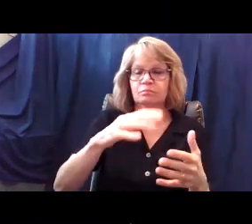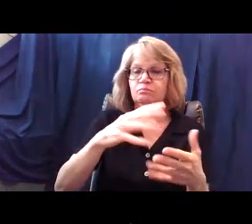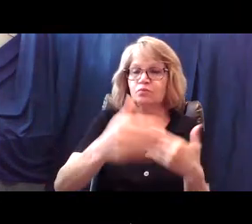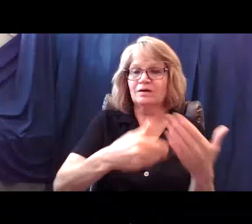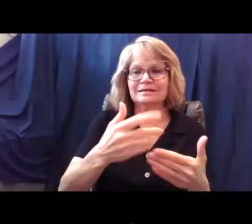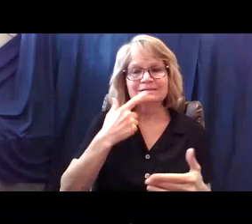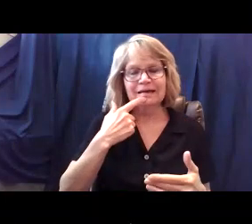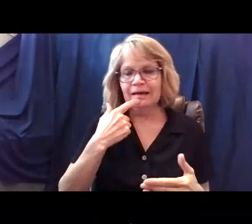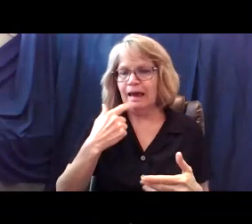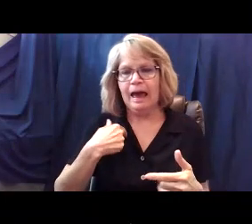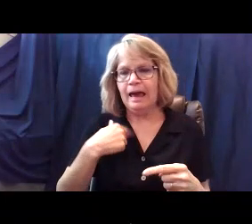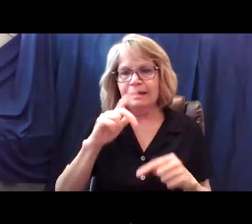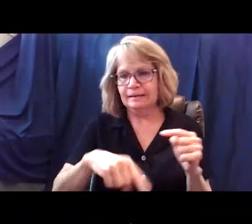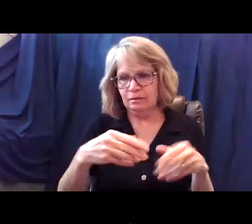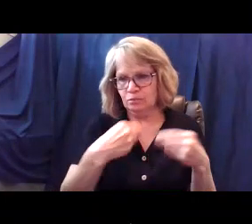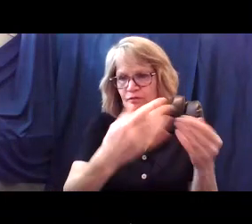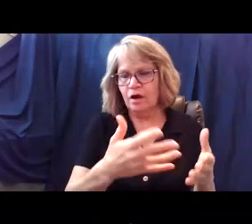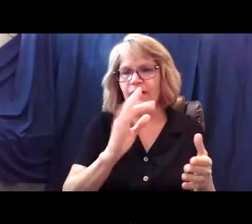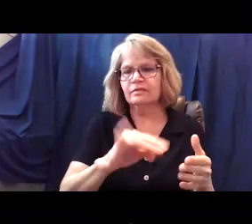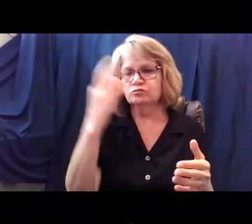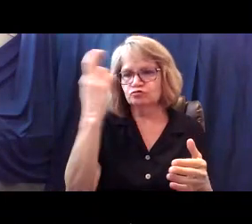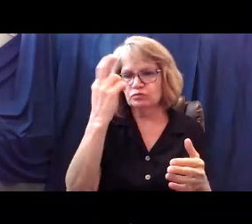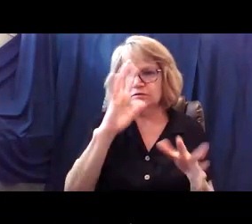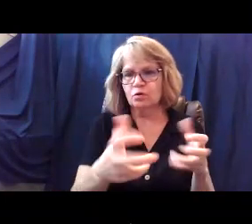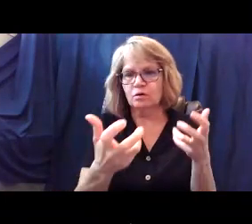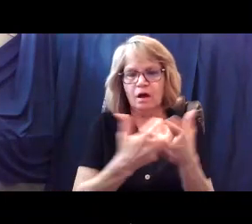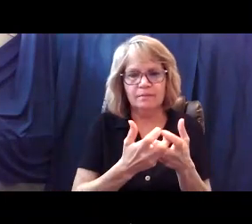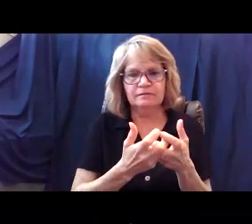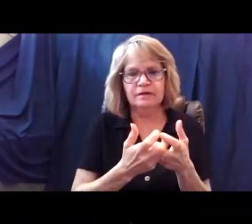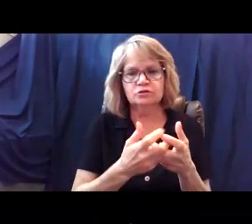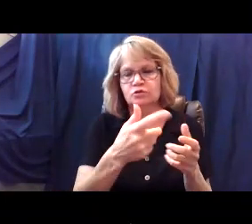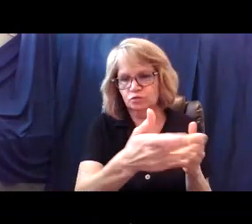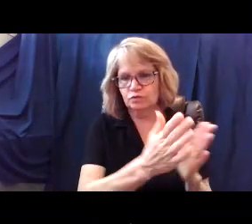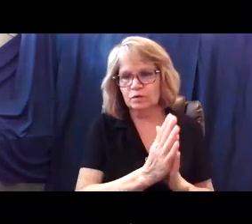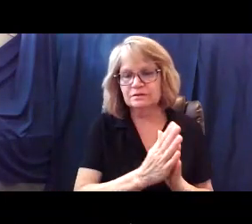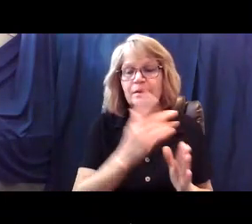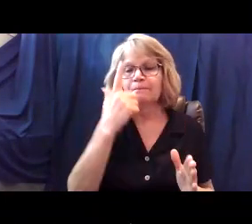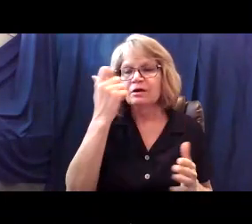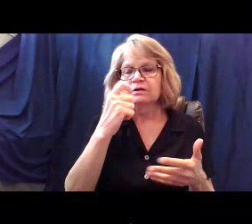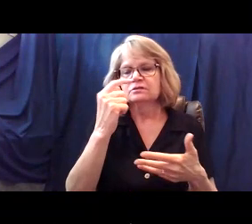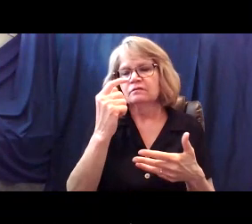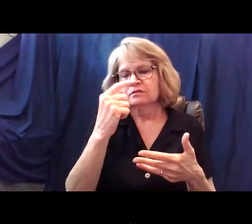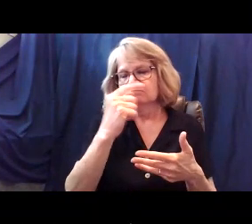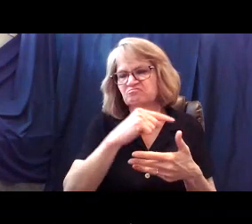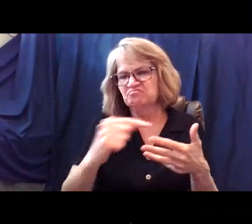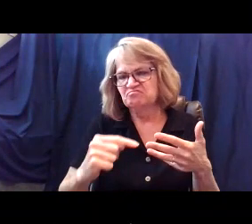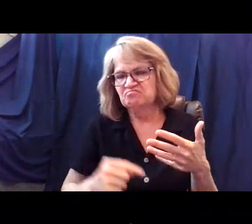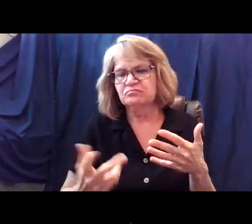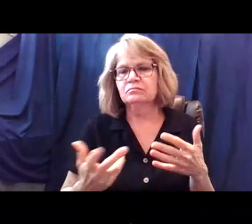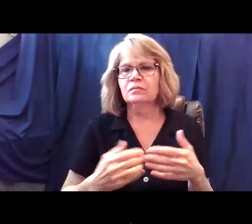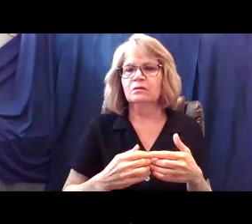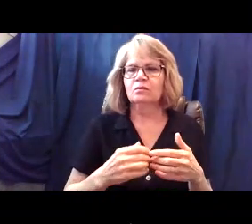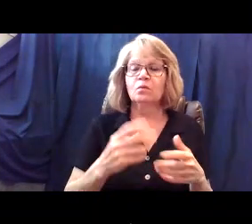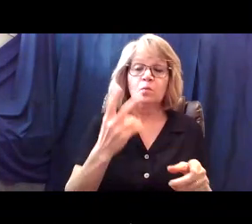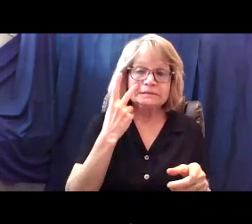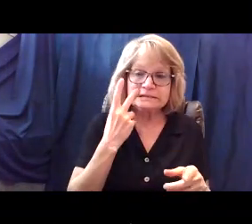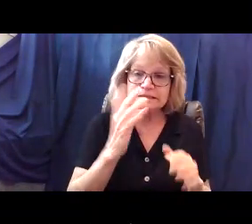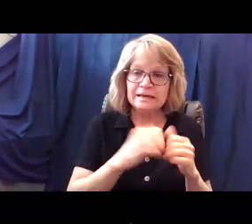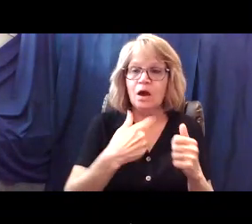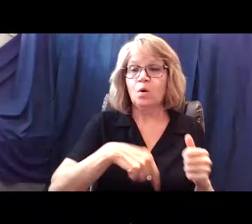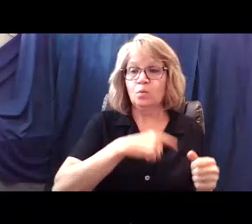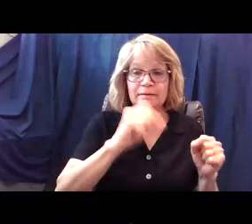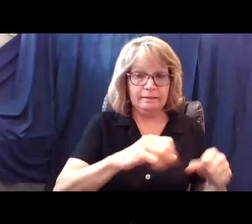provide this reasonable accommodation or modification that you're requesting because of X, Y, or Z. But let's see how we can meet your